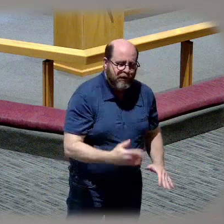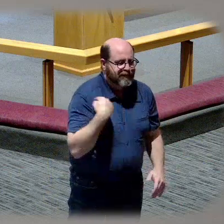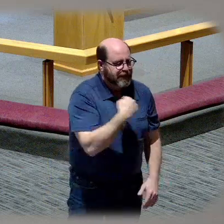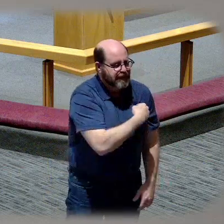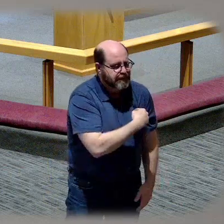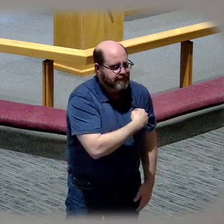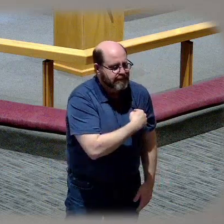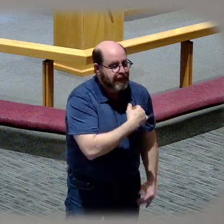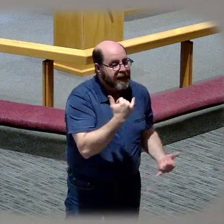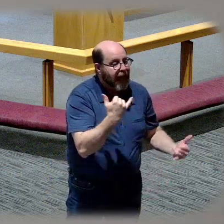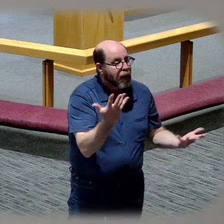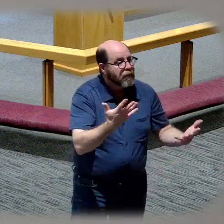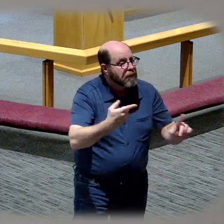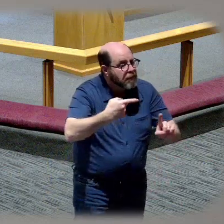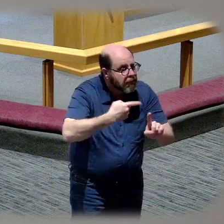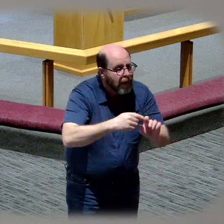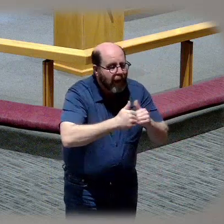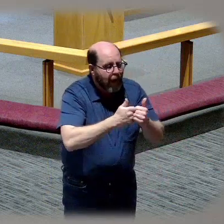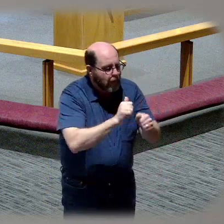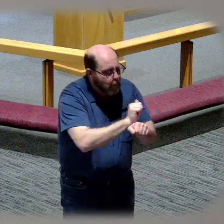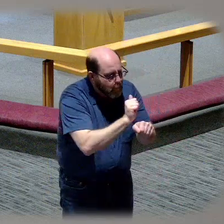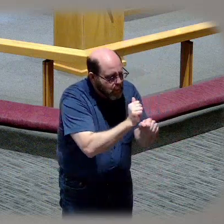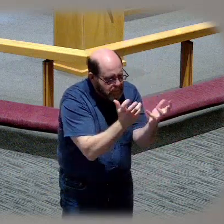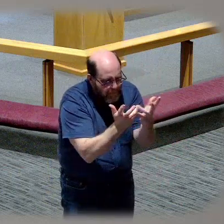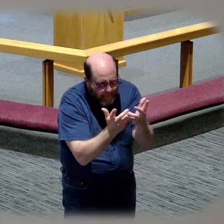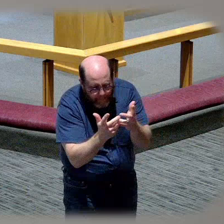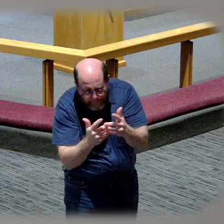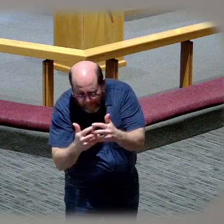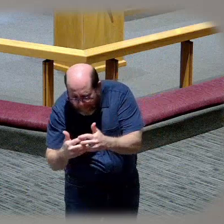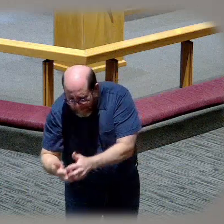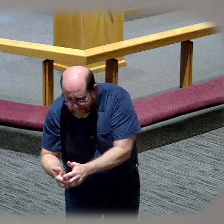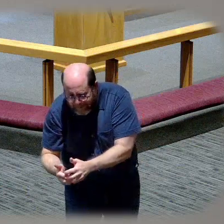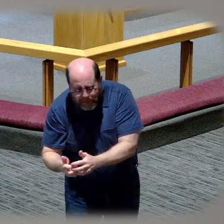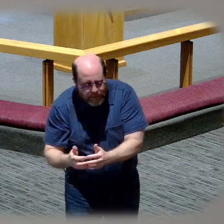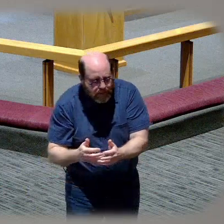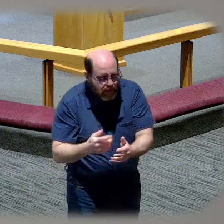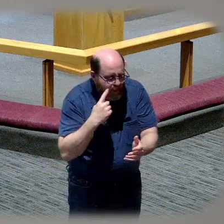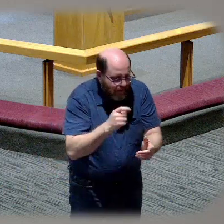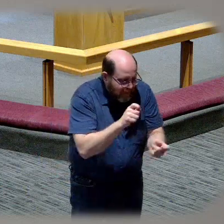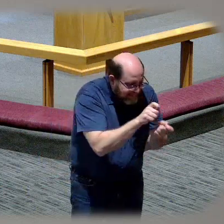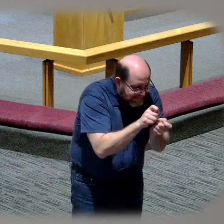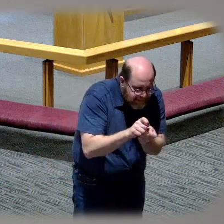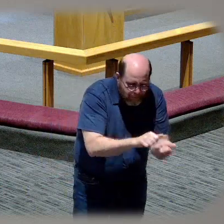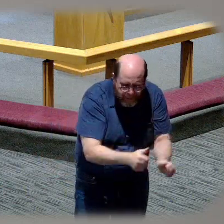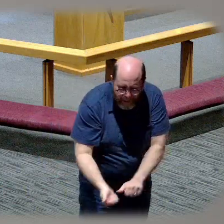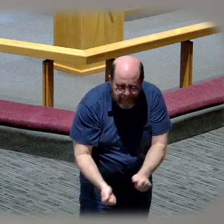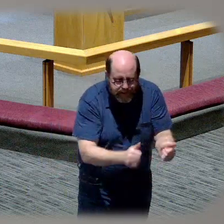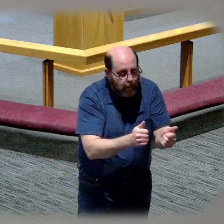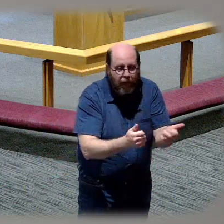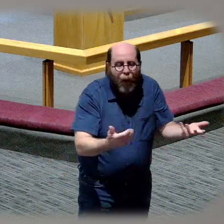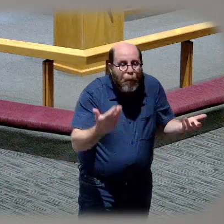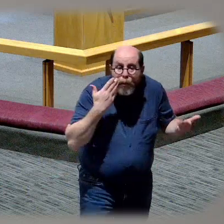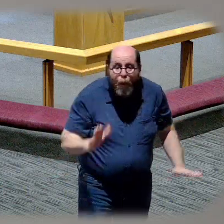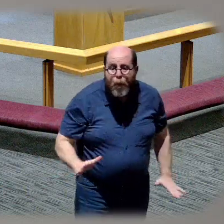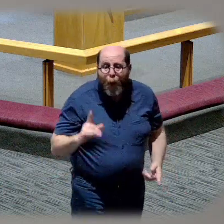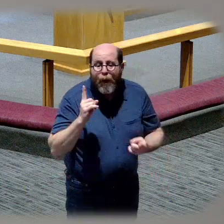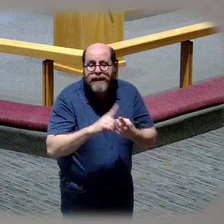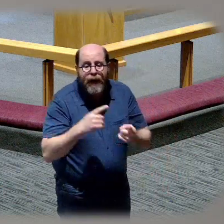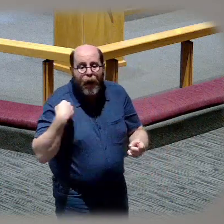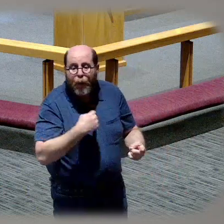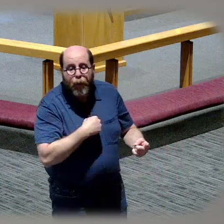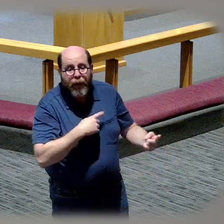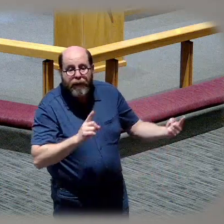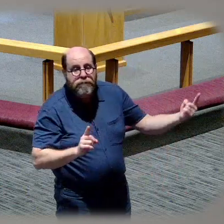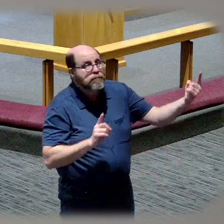At what point, how it works, all the facets of baptism, we don't know for sure until we enter into the presence of God when Christ